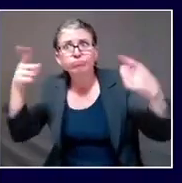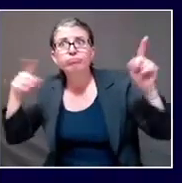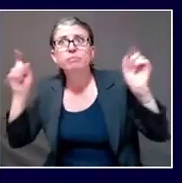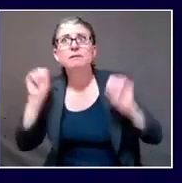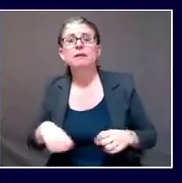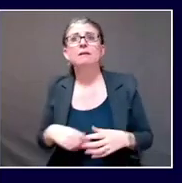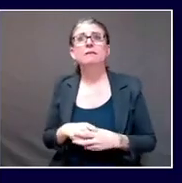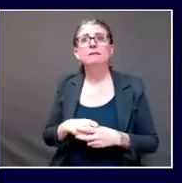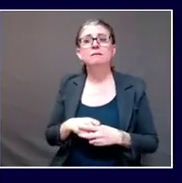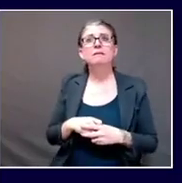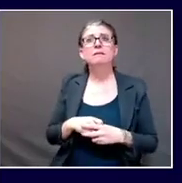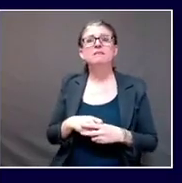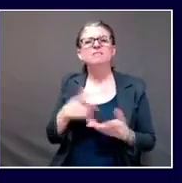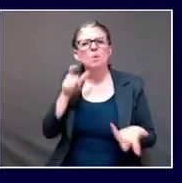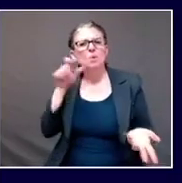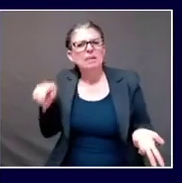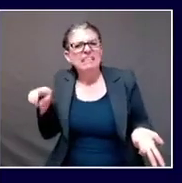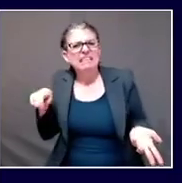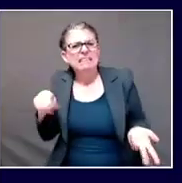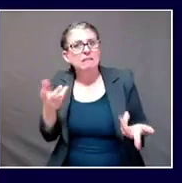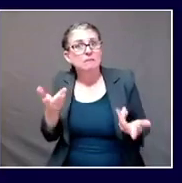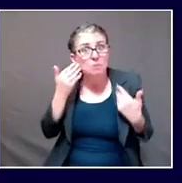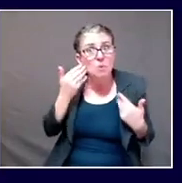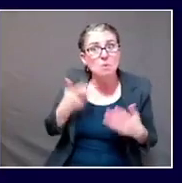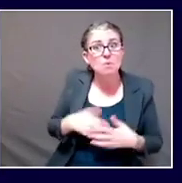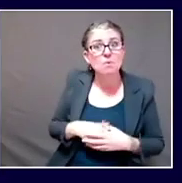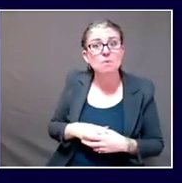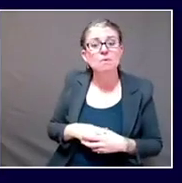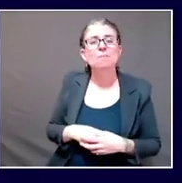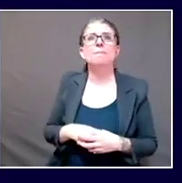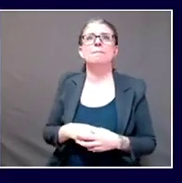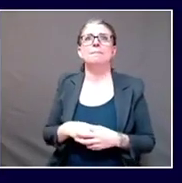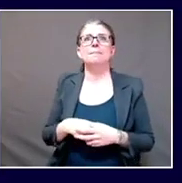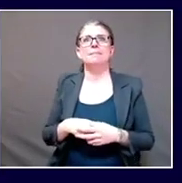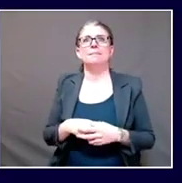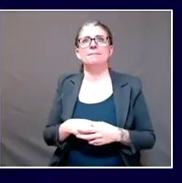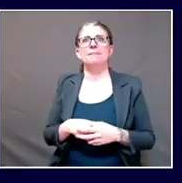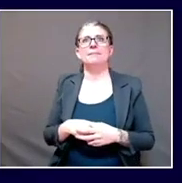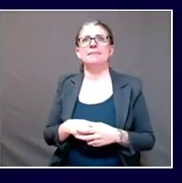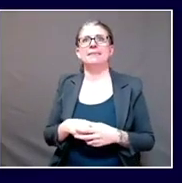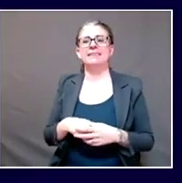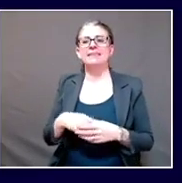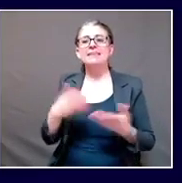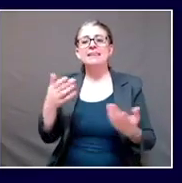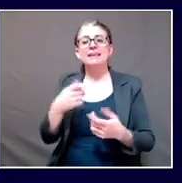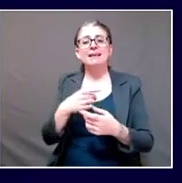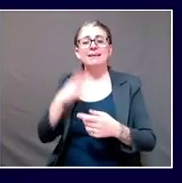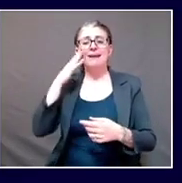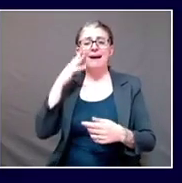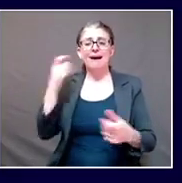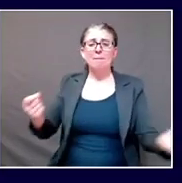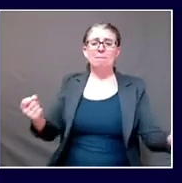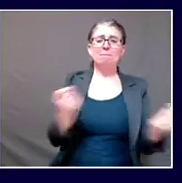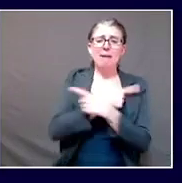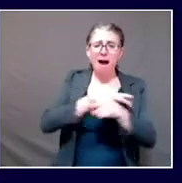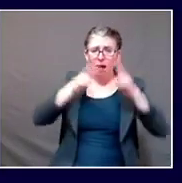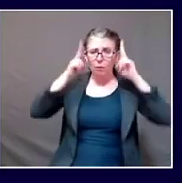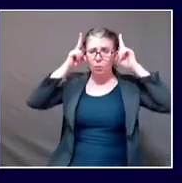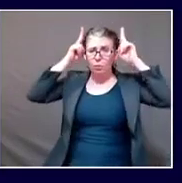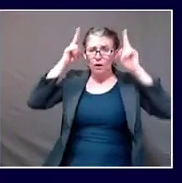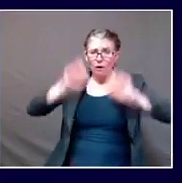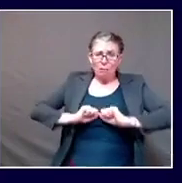a signal into the air or something of that nature. We worked with partners with whom we typically work on logistics matters,